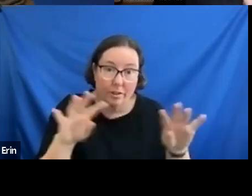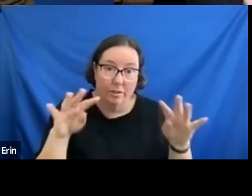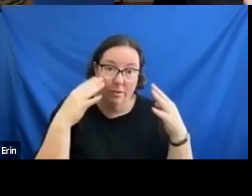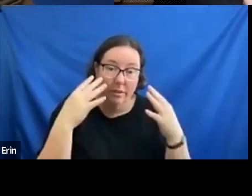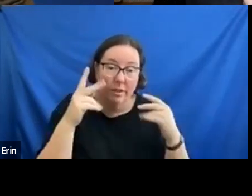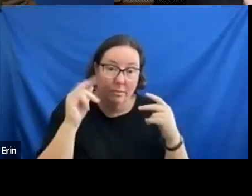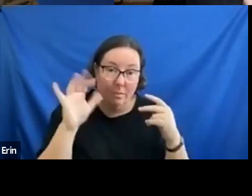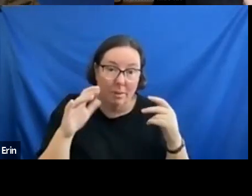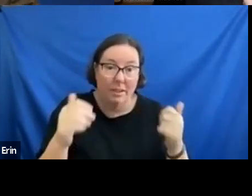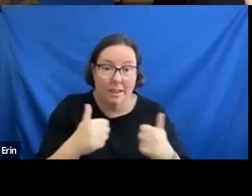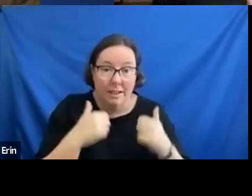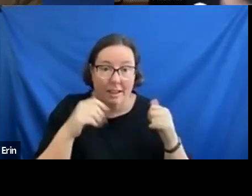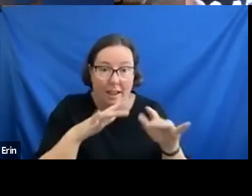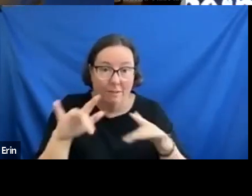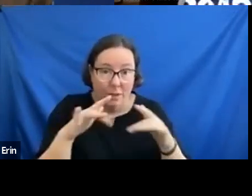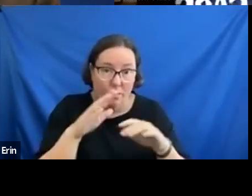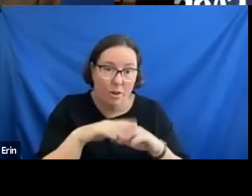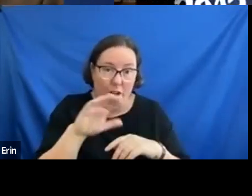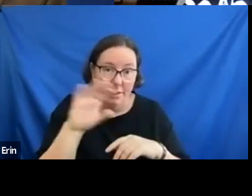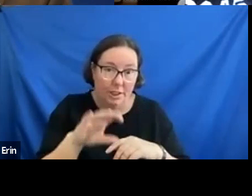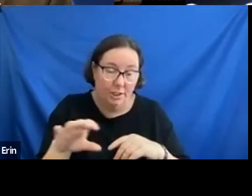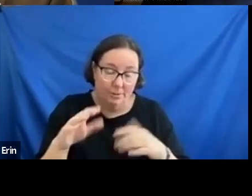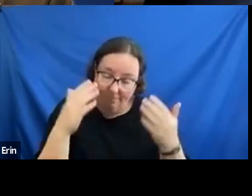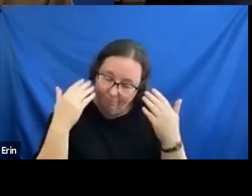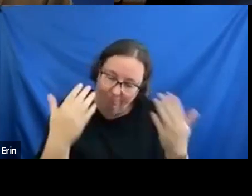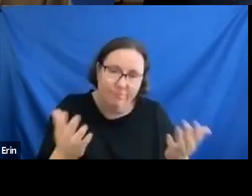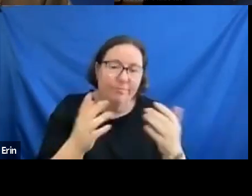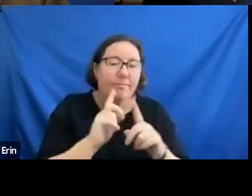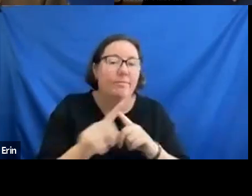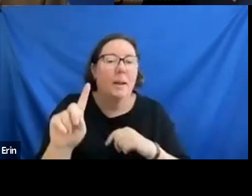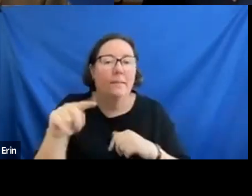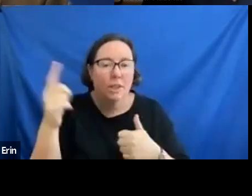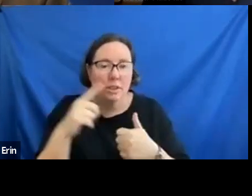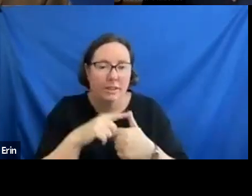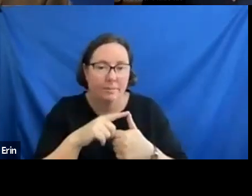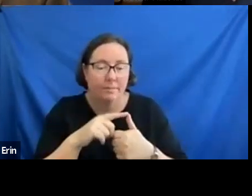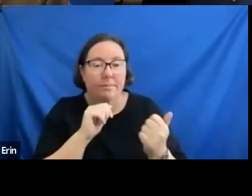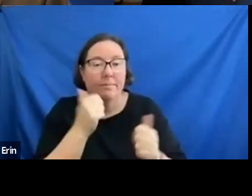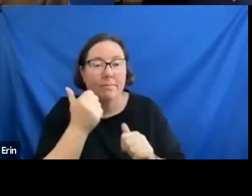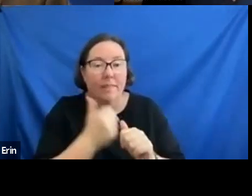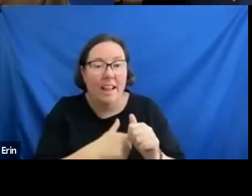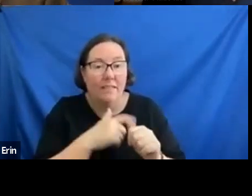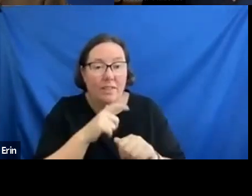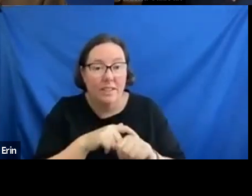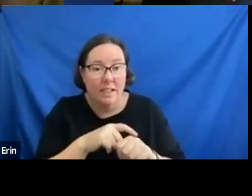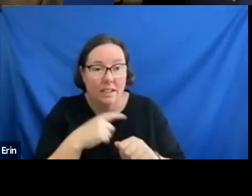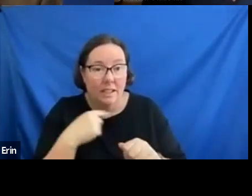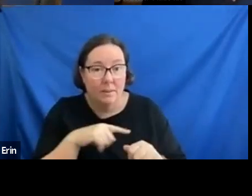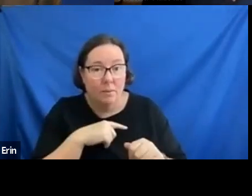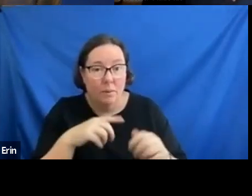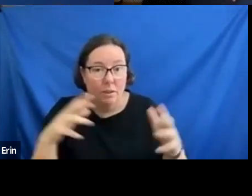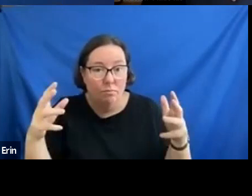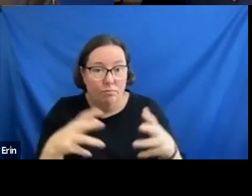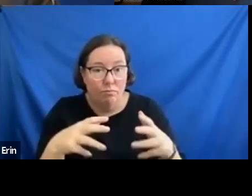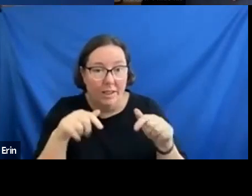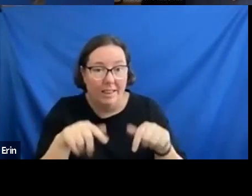recorded live over Zoom. So the first thing is this: every time we are doing this